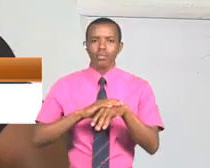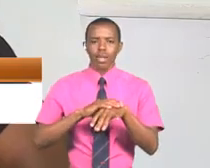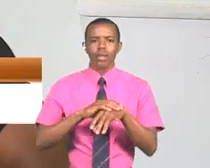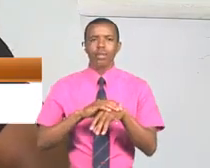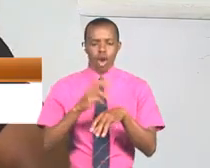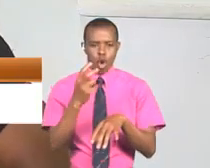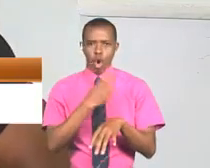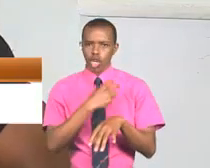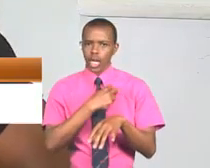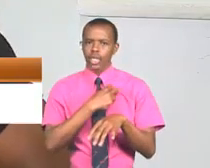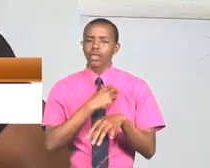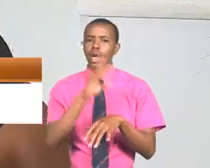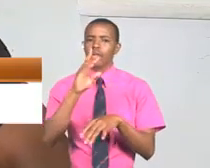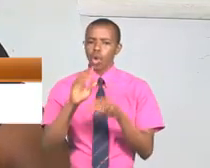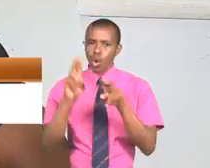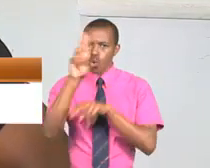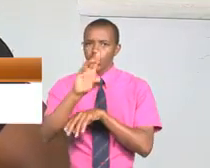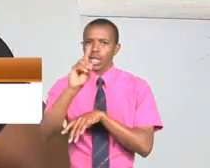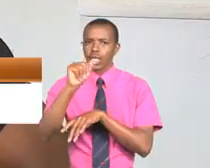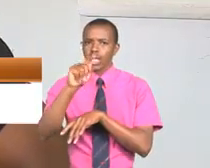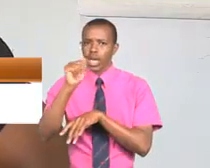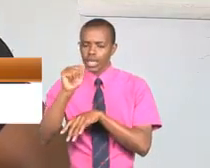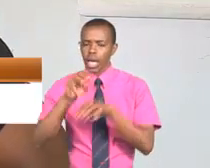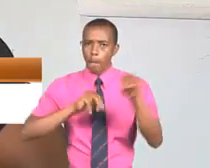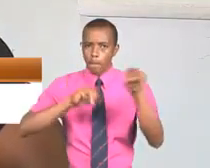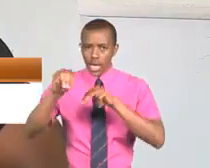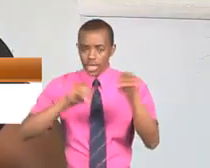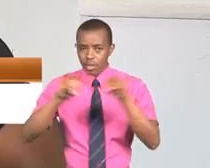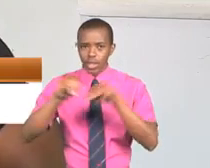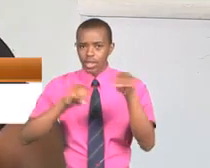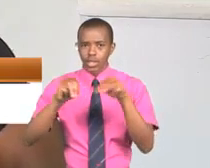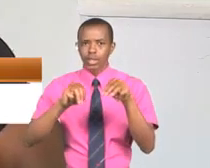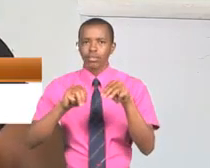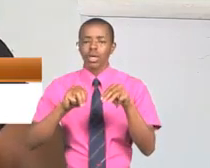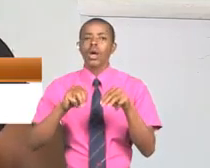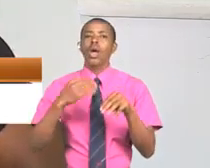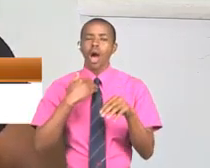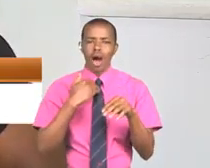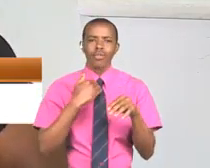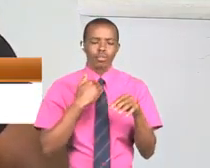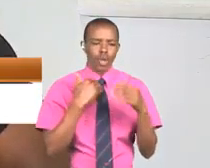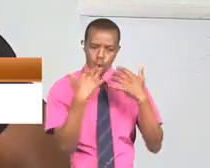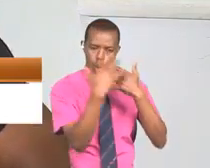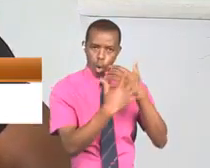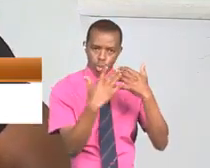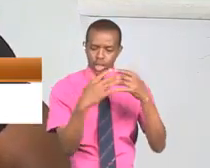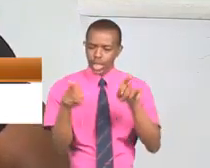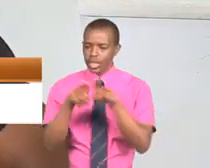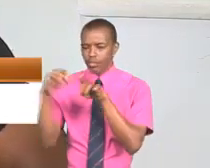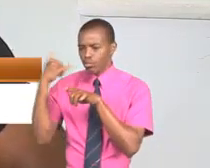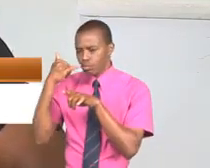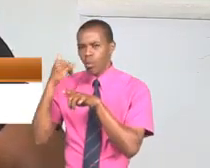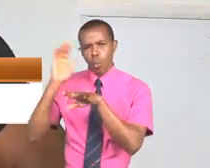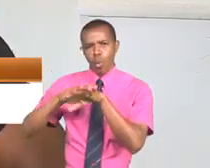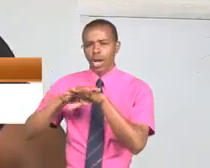the proper data management system. We need to have integration between the computer and the telephone that usually